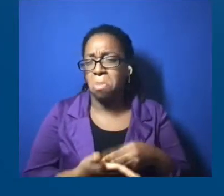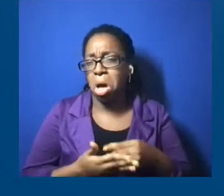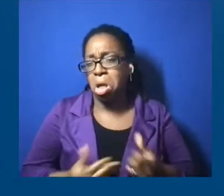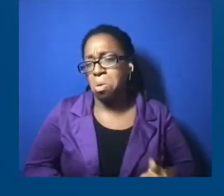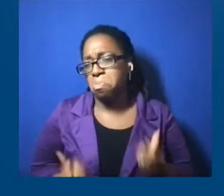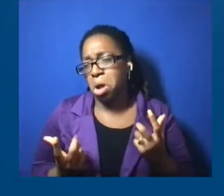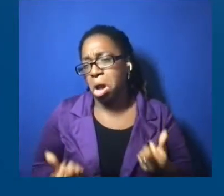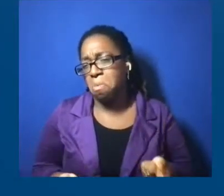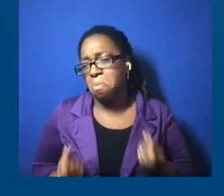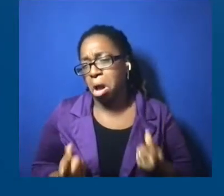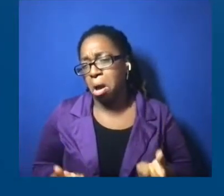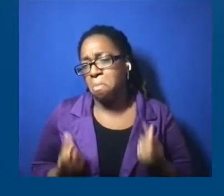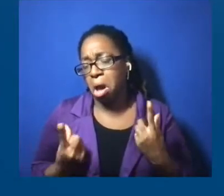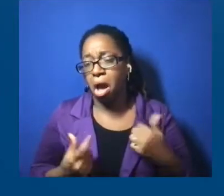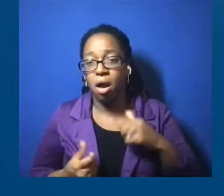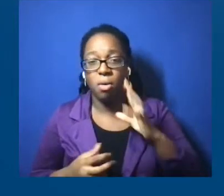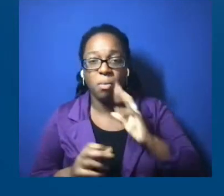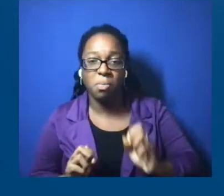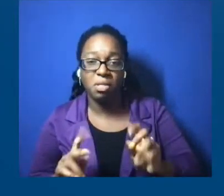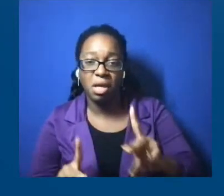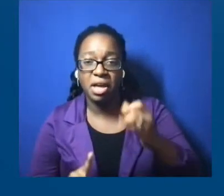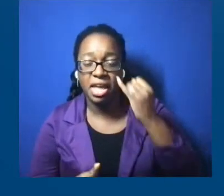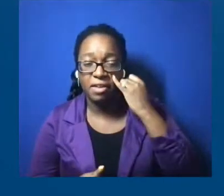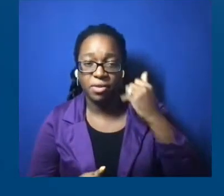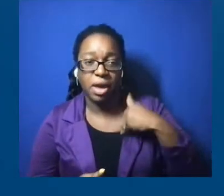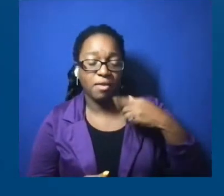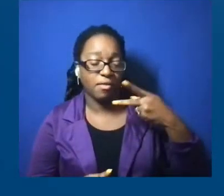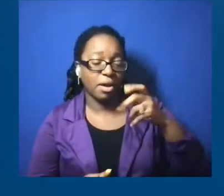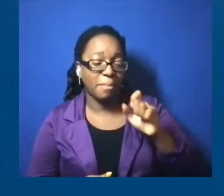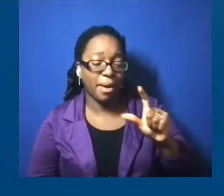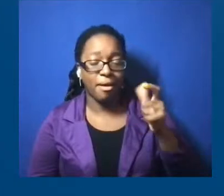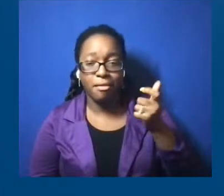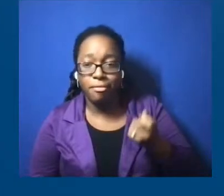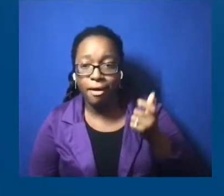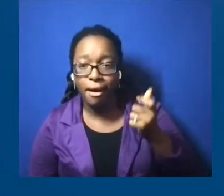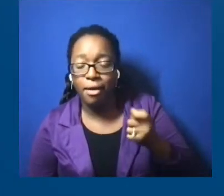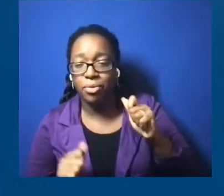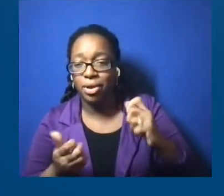if you had a Pell Grant, to get another,